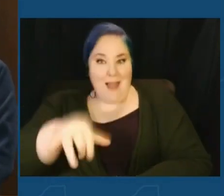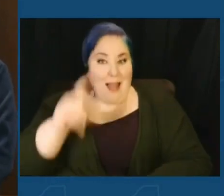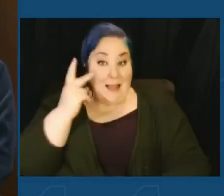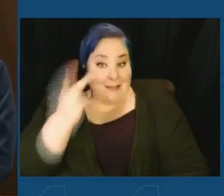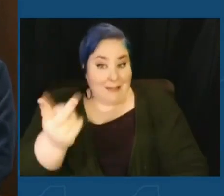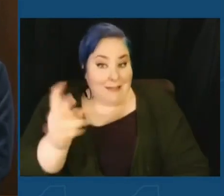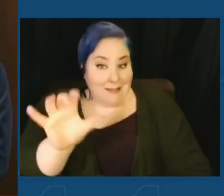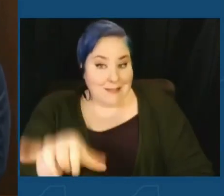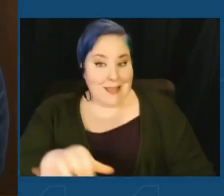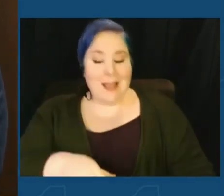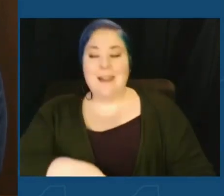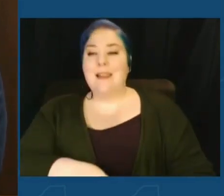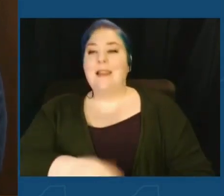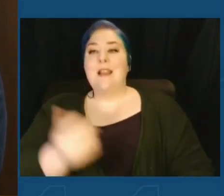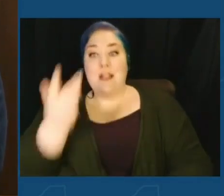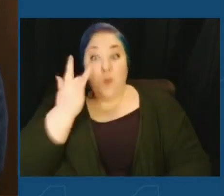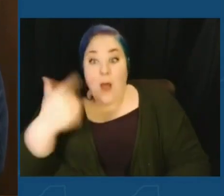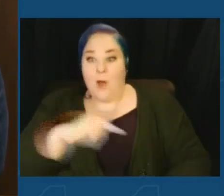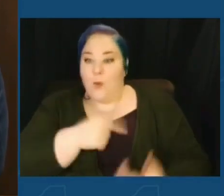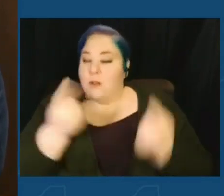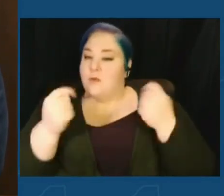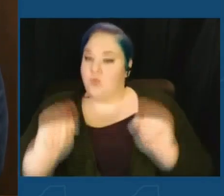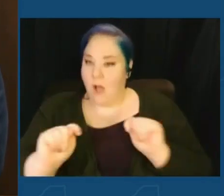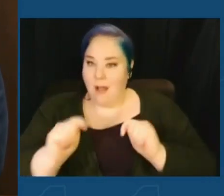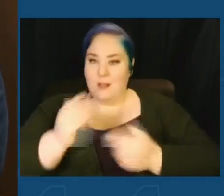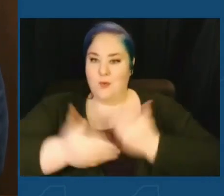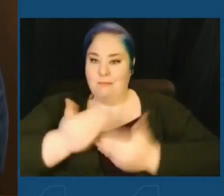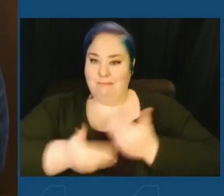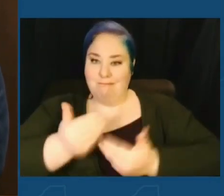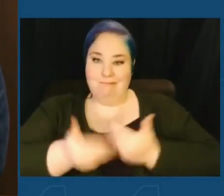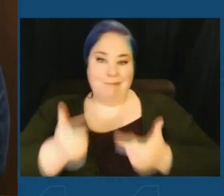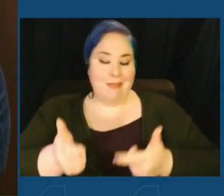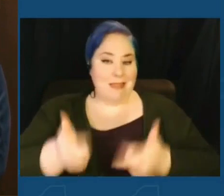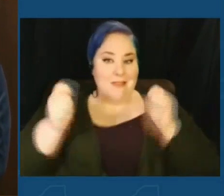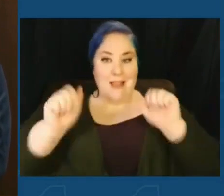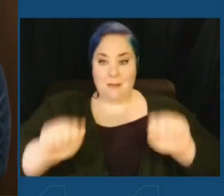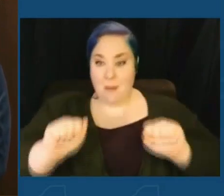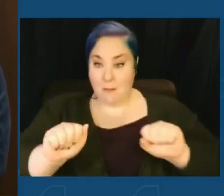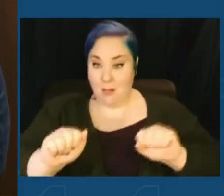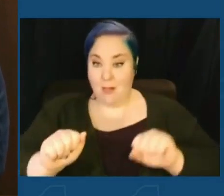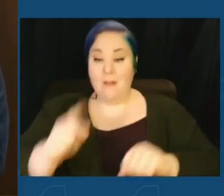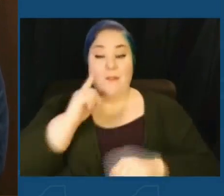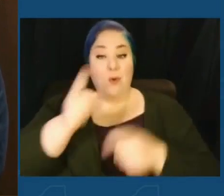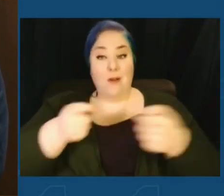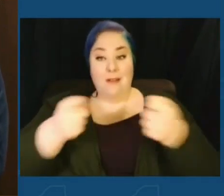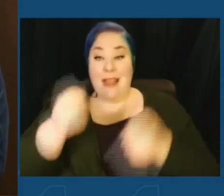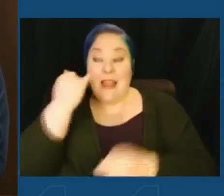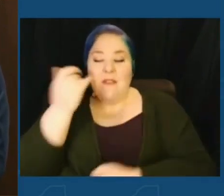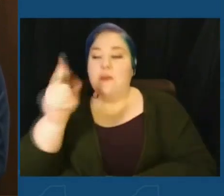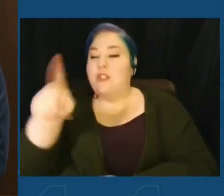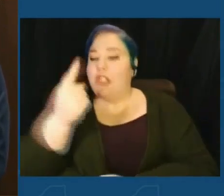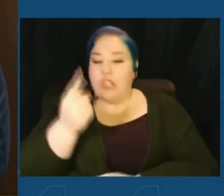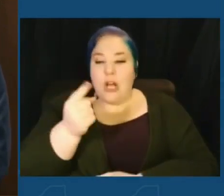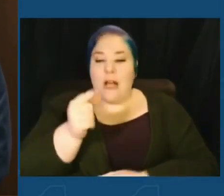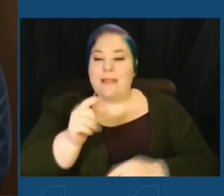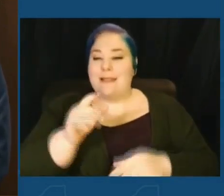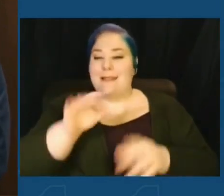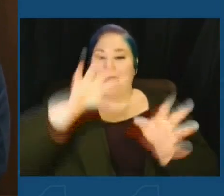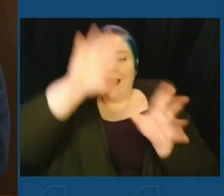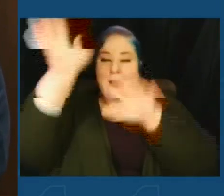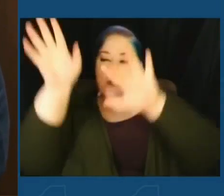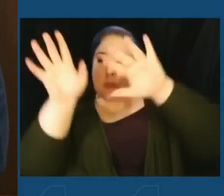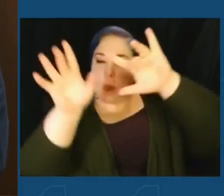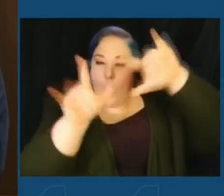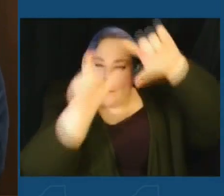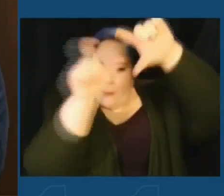with such urgency to deal with a wide-scale storm. If this had been a narrow band and we could identify a finite